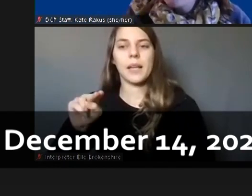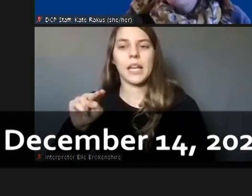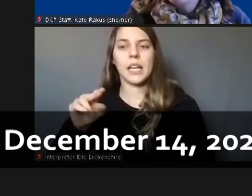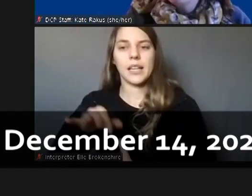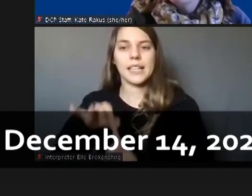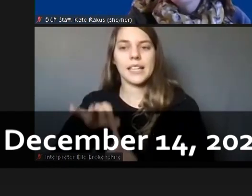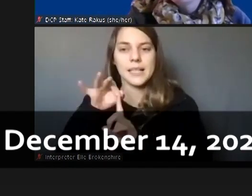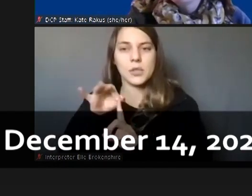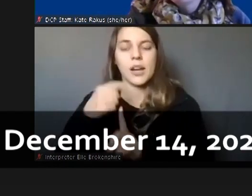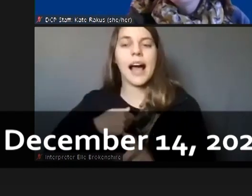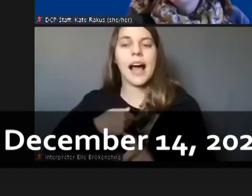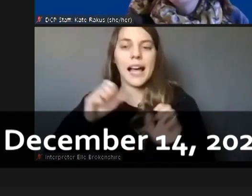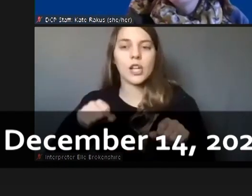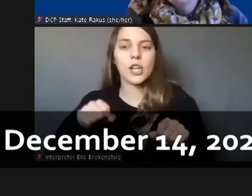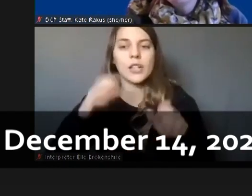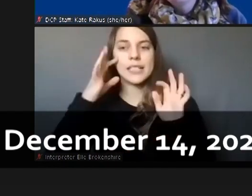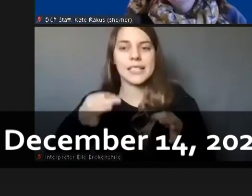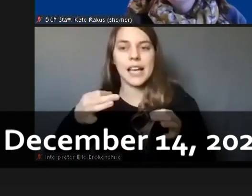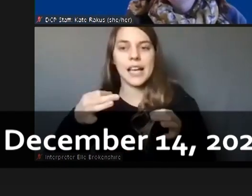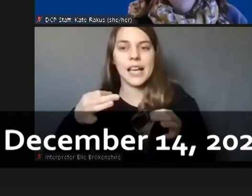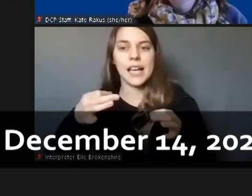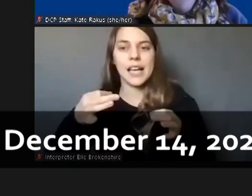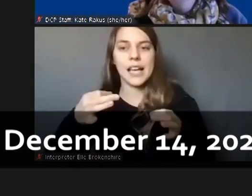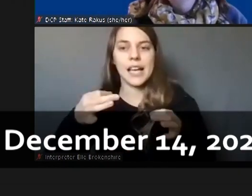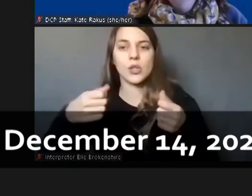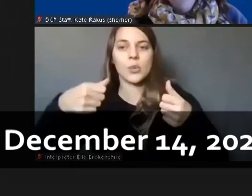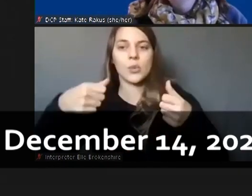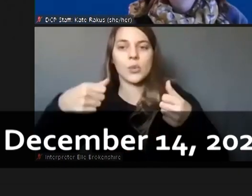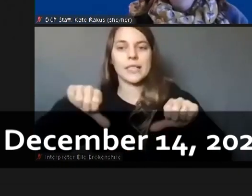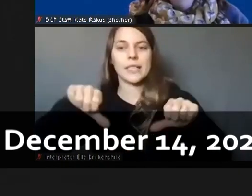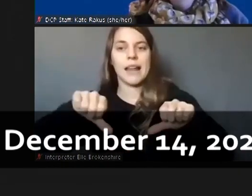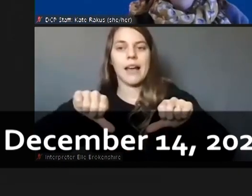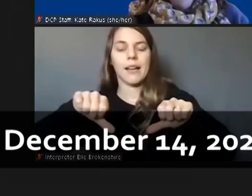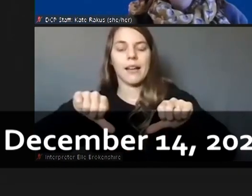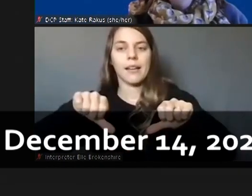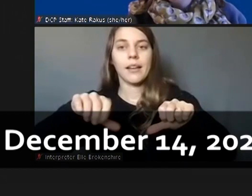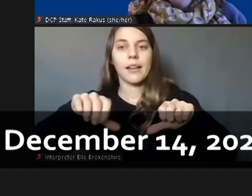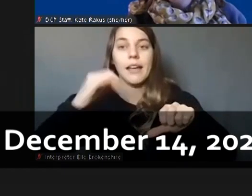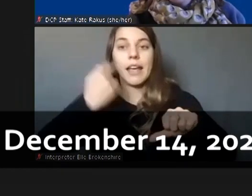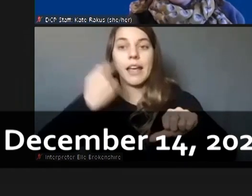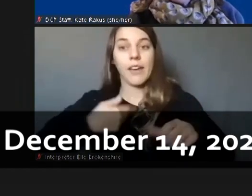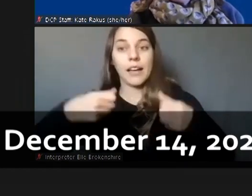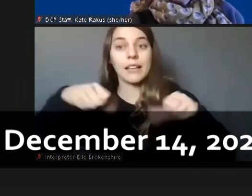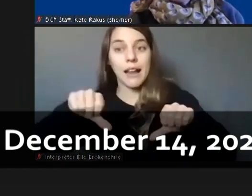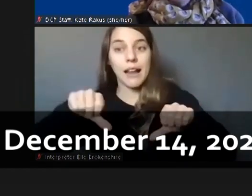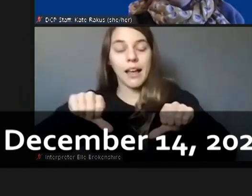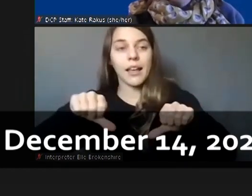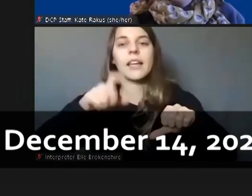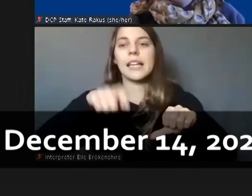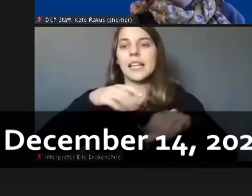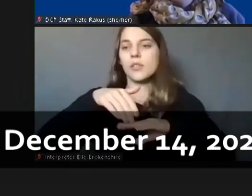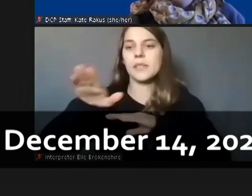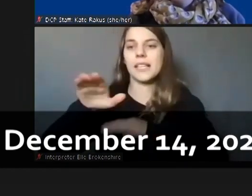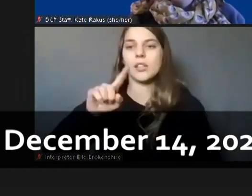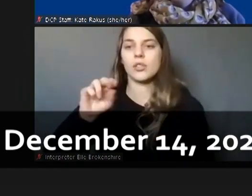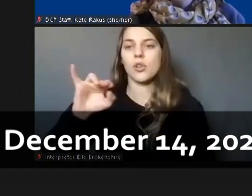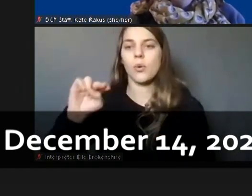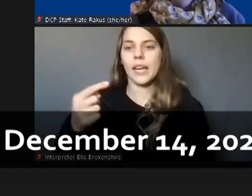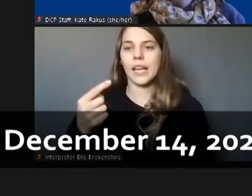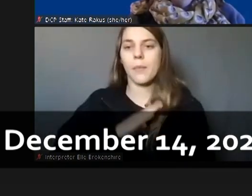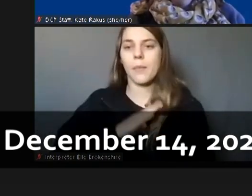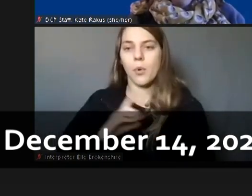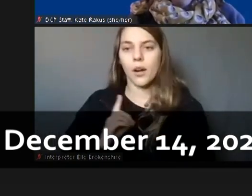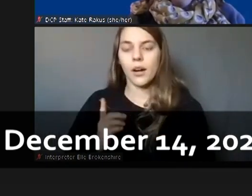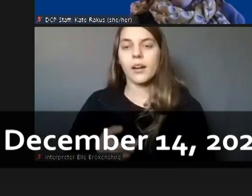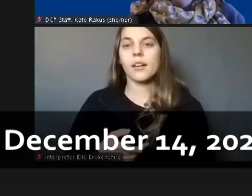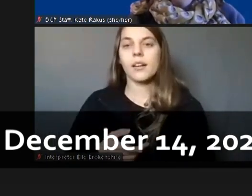Okay. And then if I denied the administrator's exception, then they would need to go to the zoning board. And then, that in that